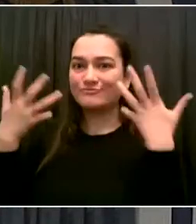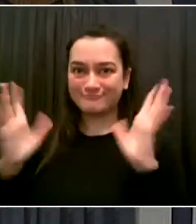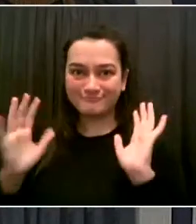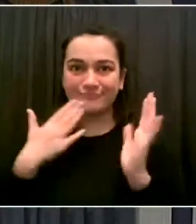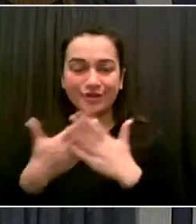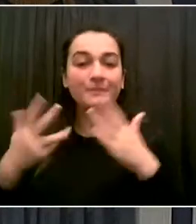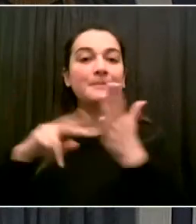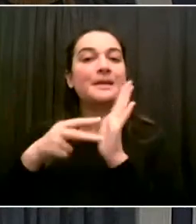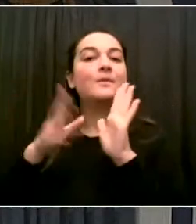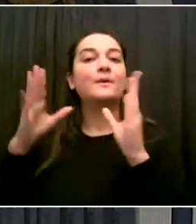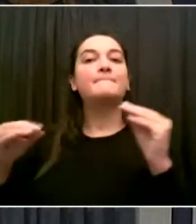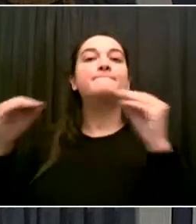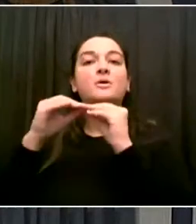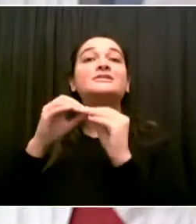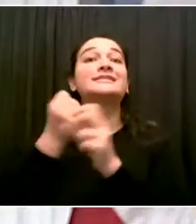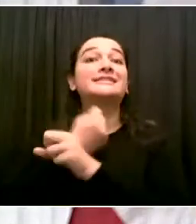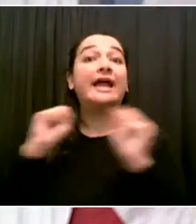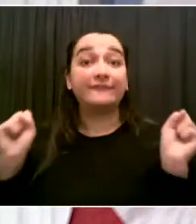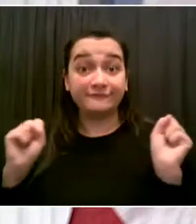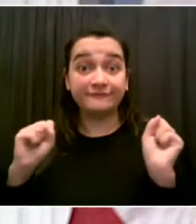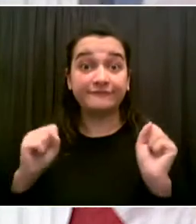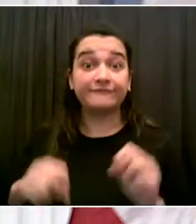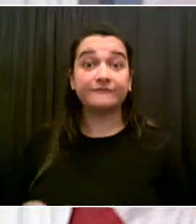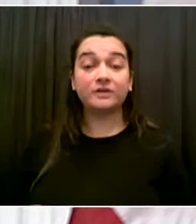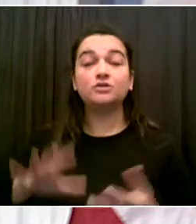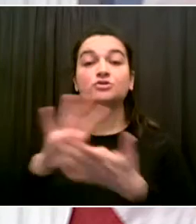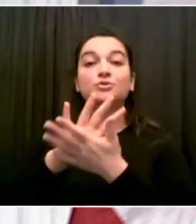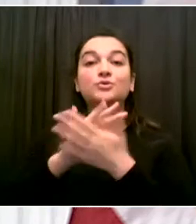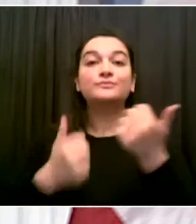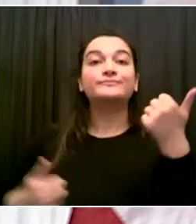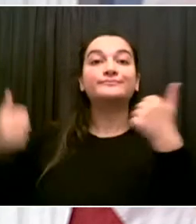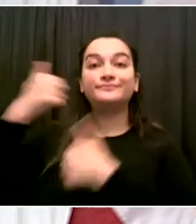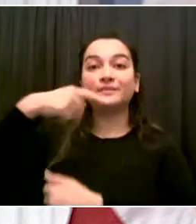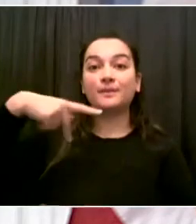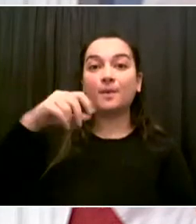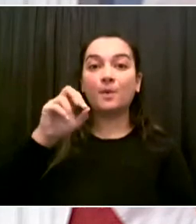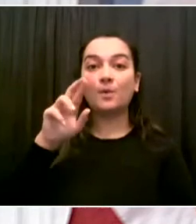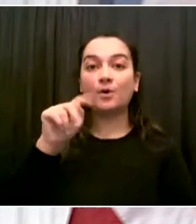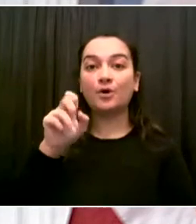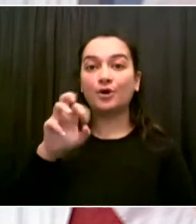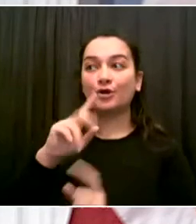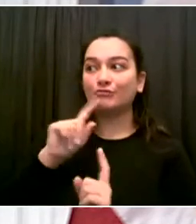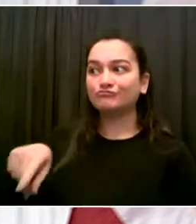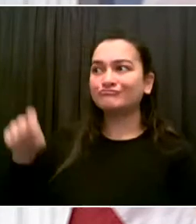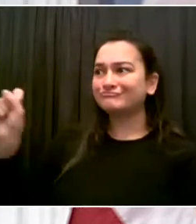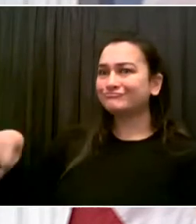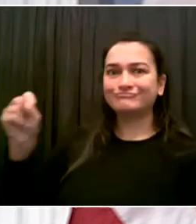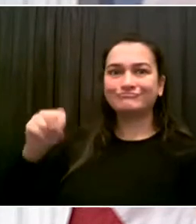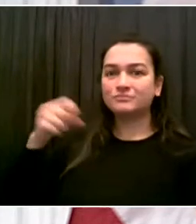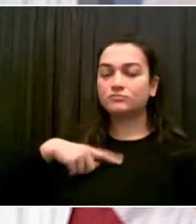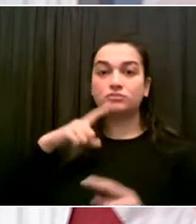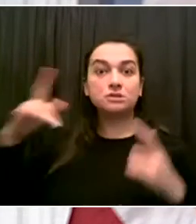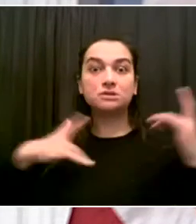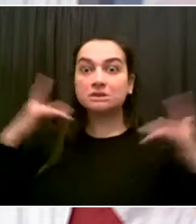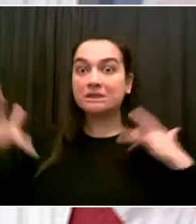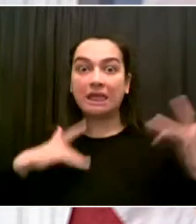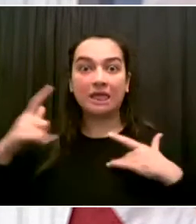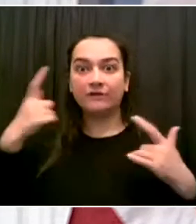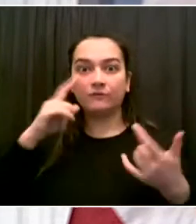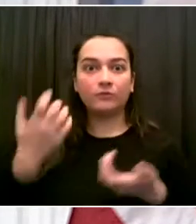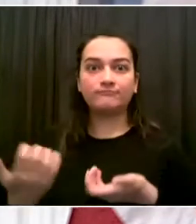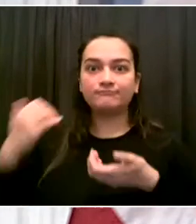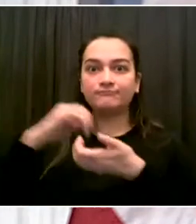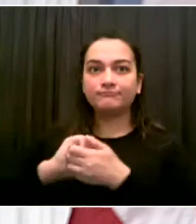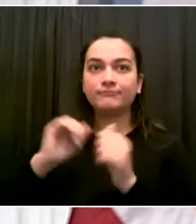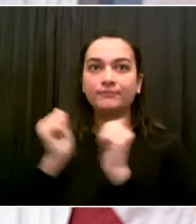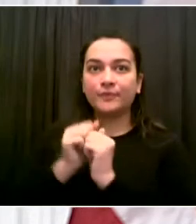we're really excited about the opportunity to partner with DYCD around this. And so staffing will include licensed teachers.